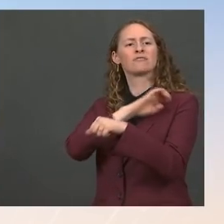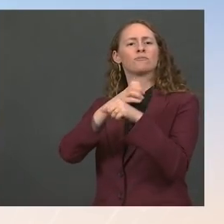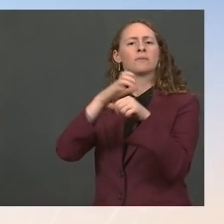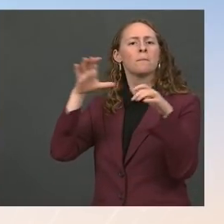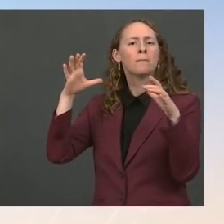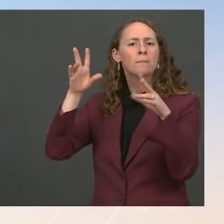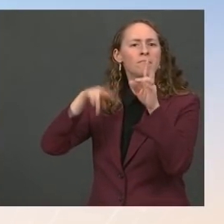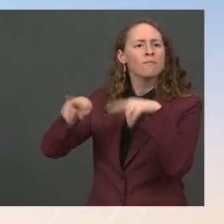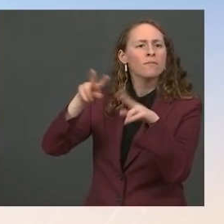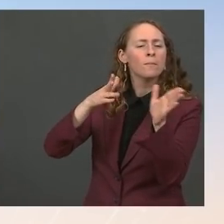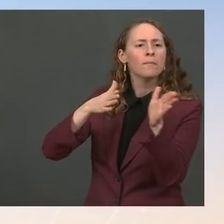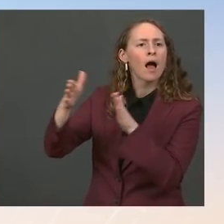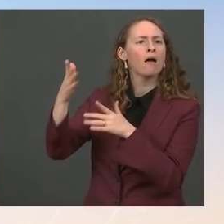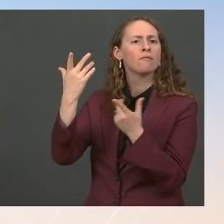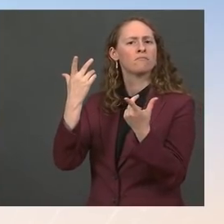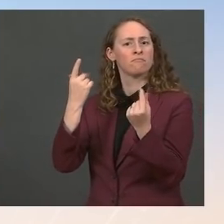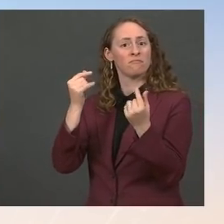climate.